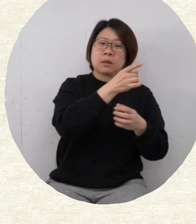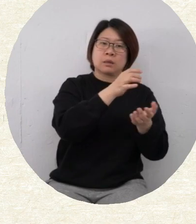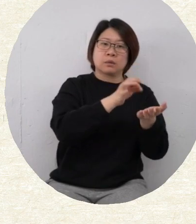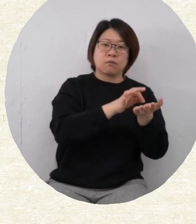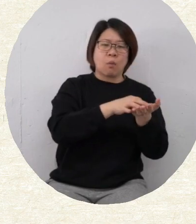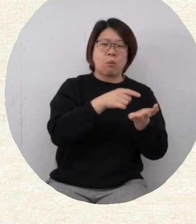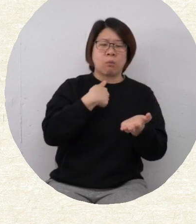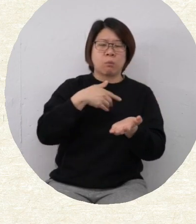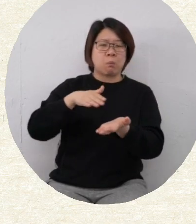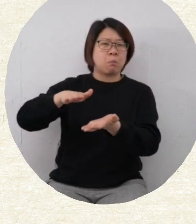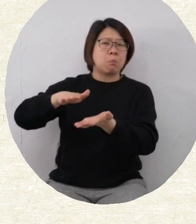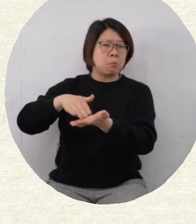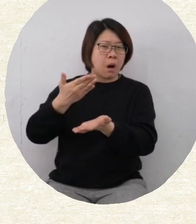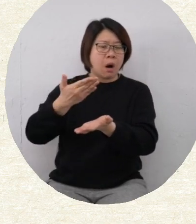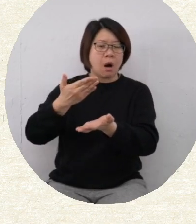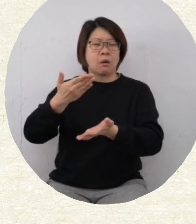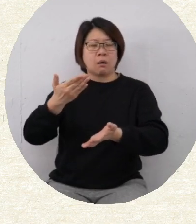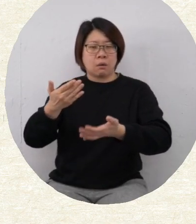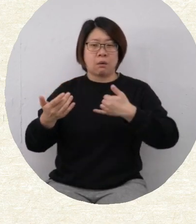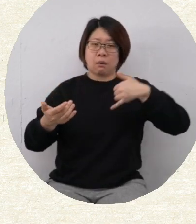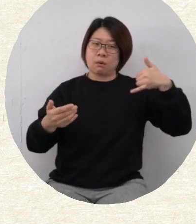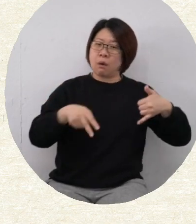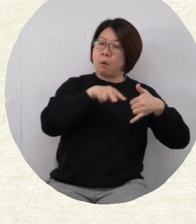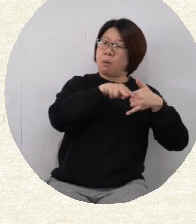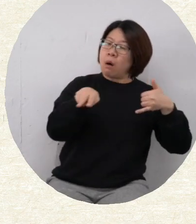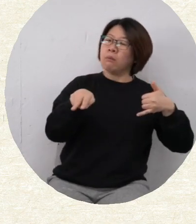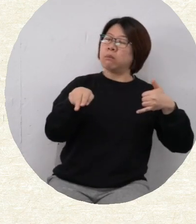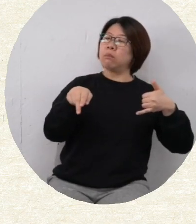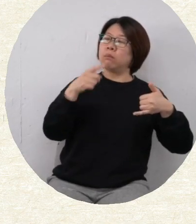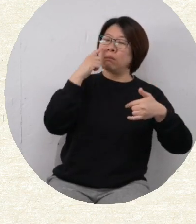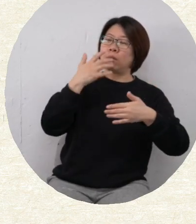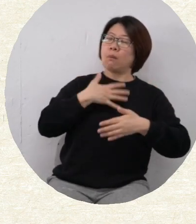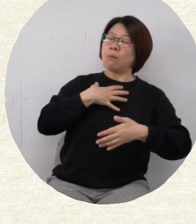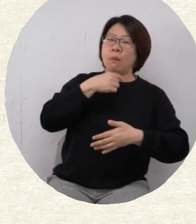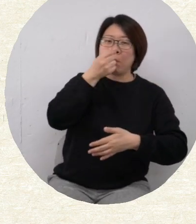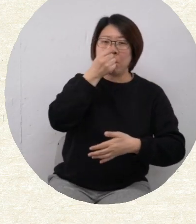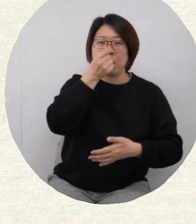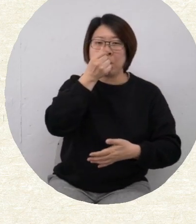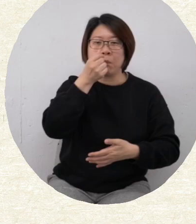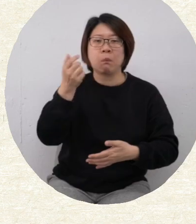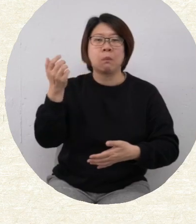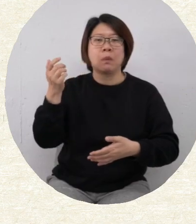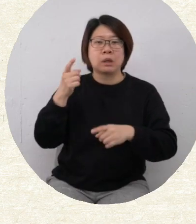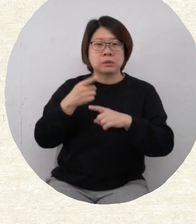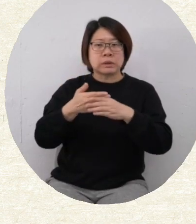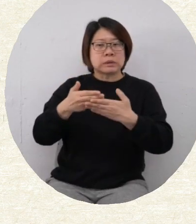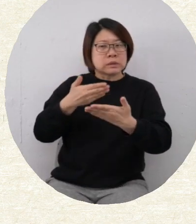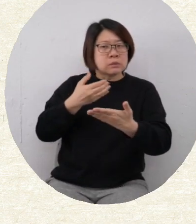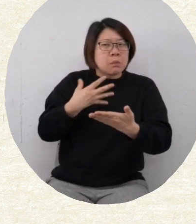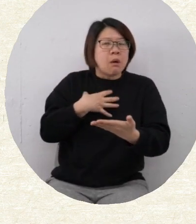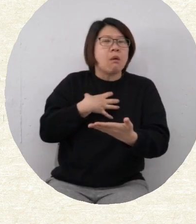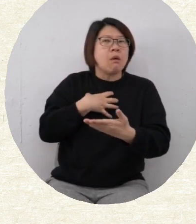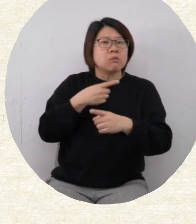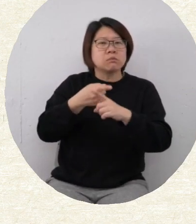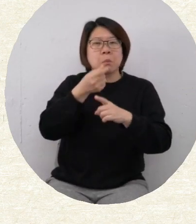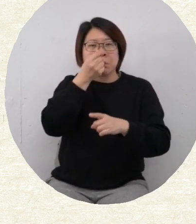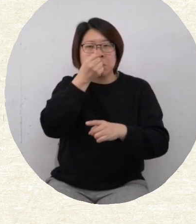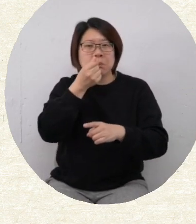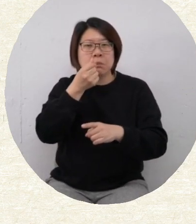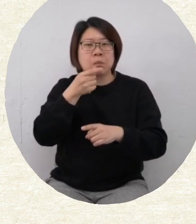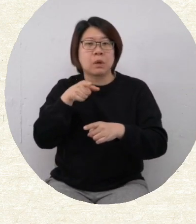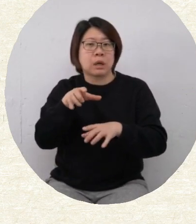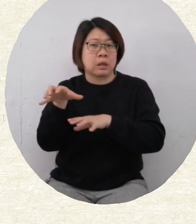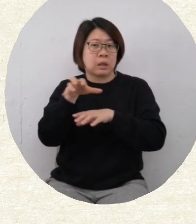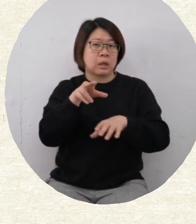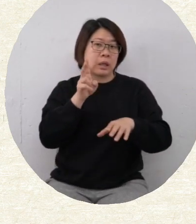very similar in the way that I started to look at some of the old woodblock printed books from Asia. These